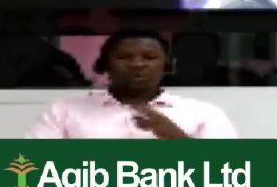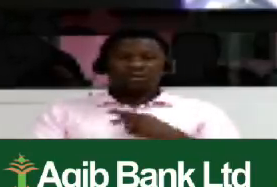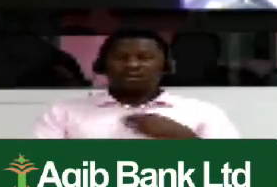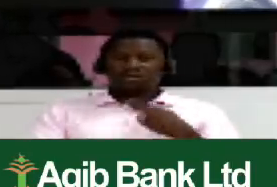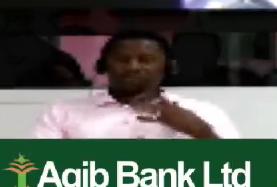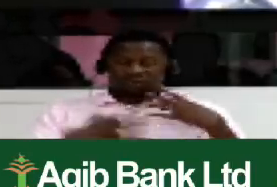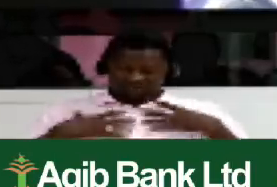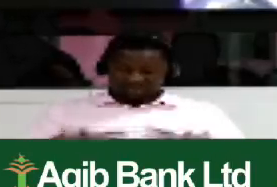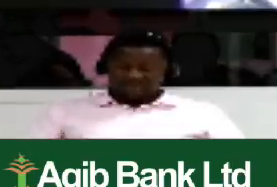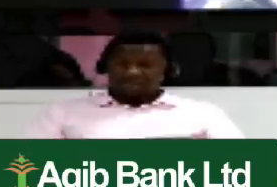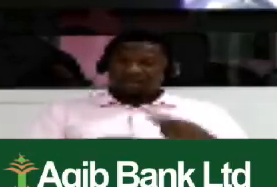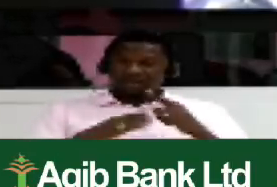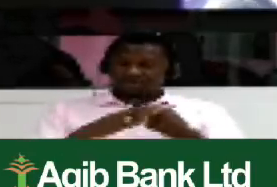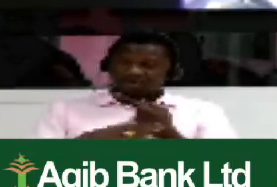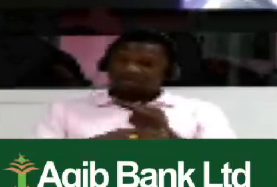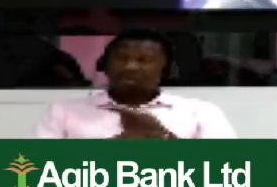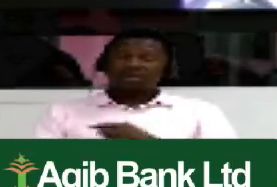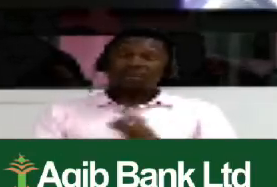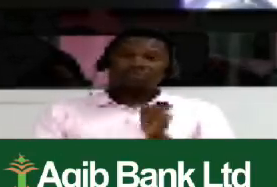of physical injury